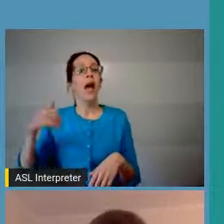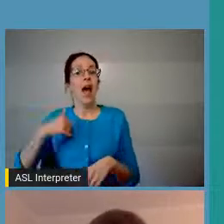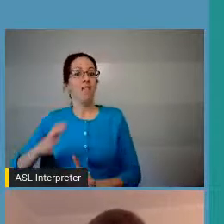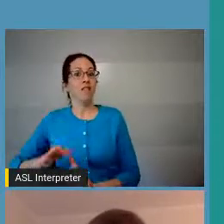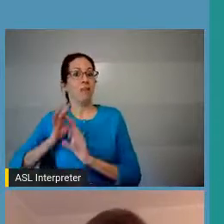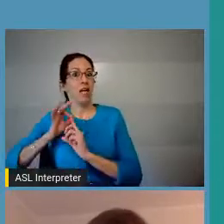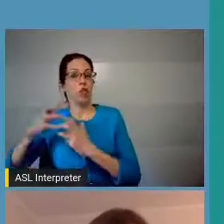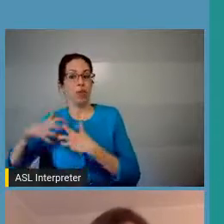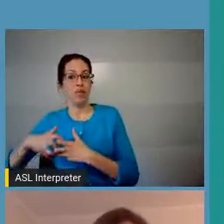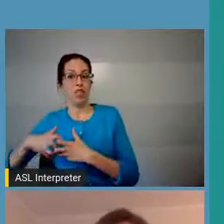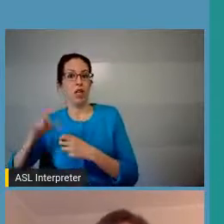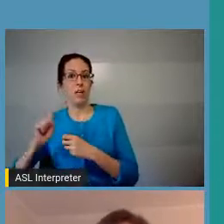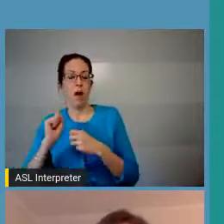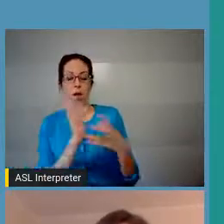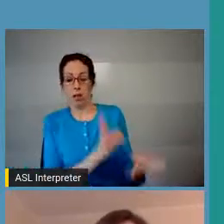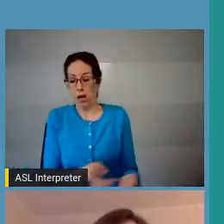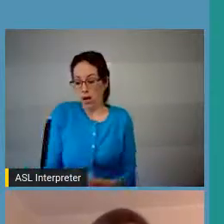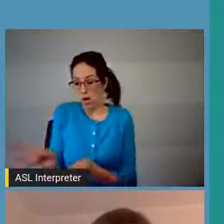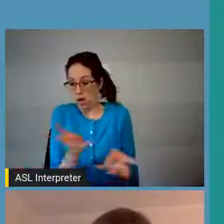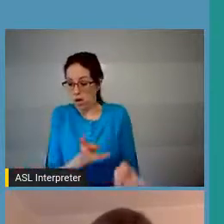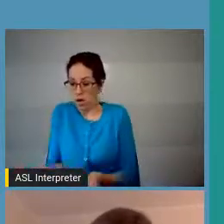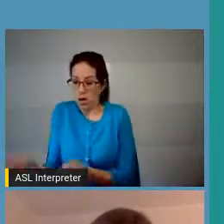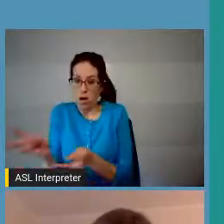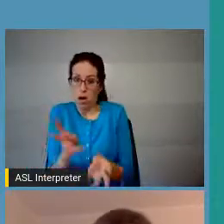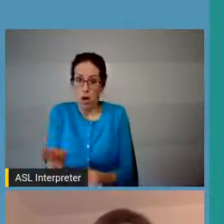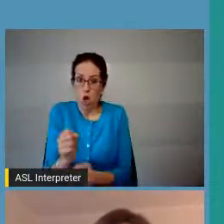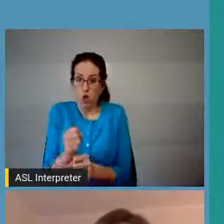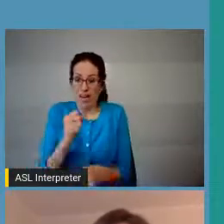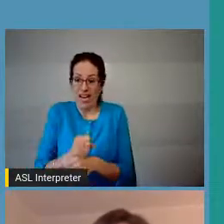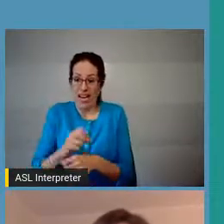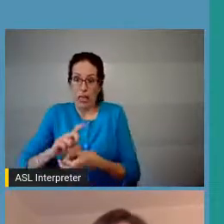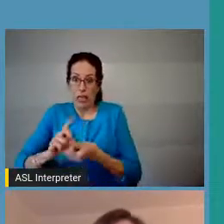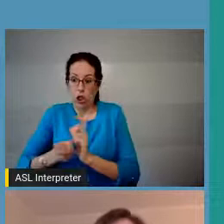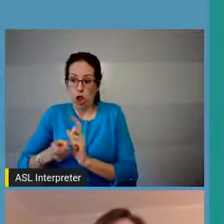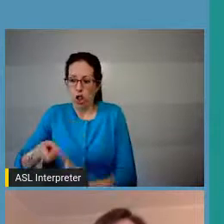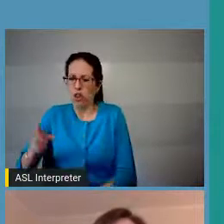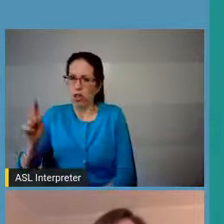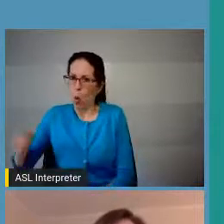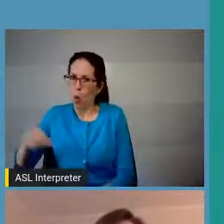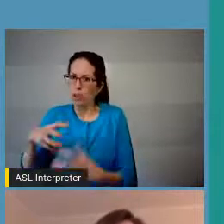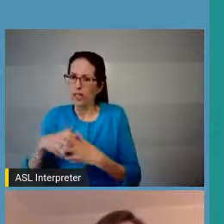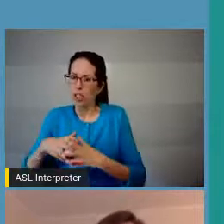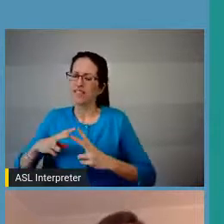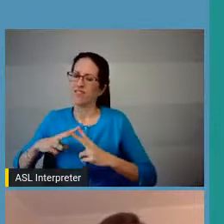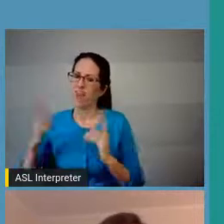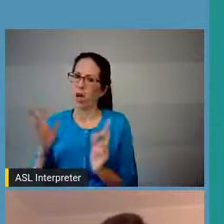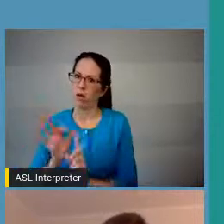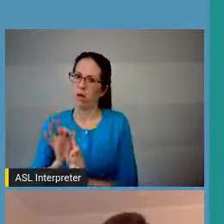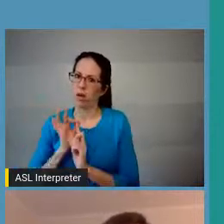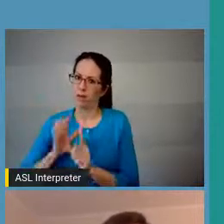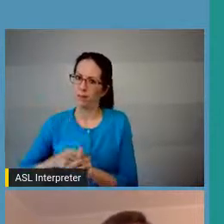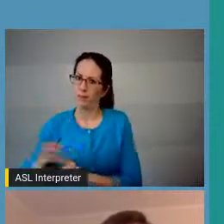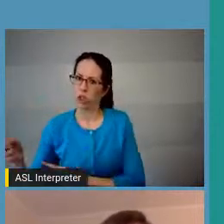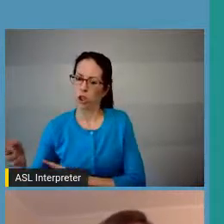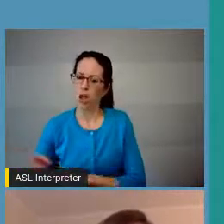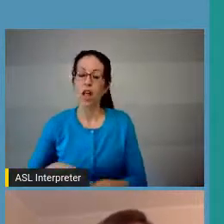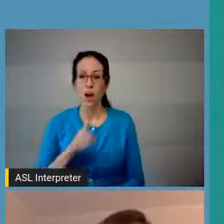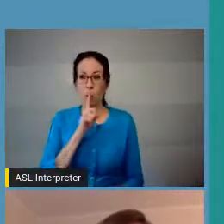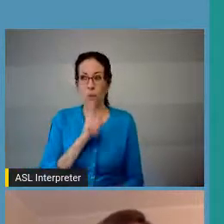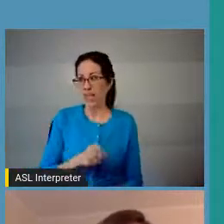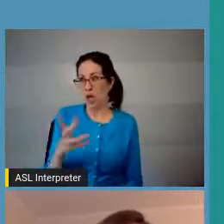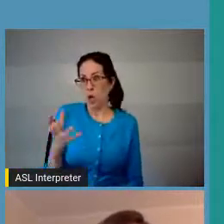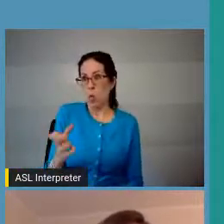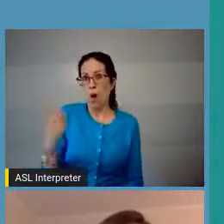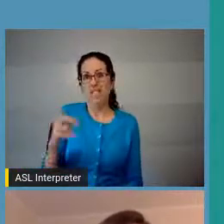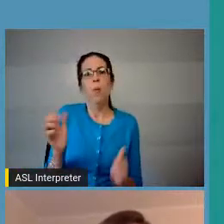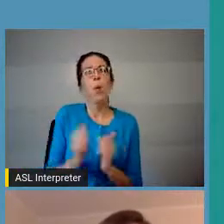it again as a digital surrogate are very specialized. And you really want someone with expertise